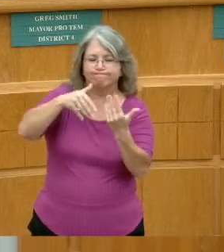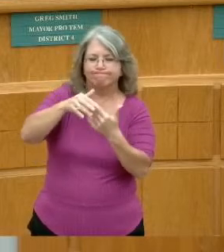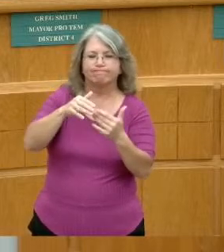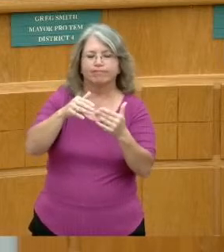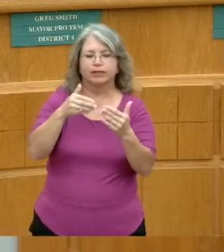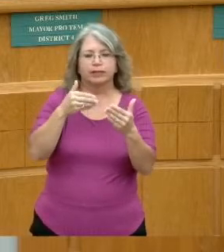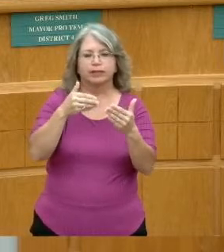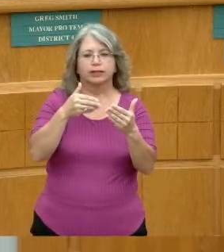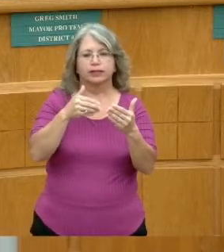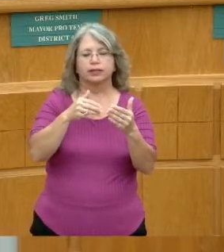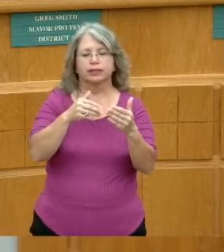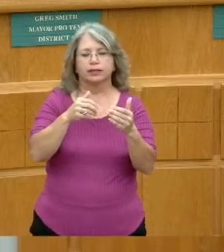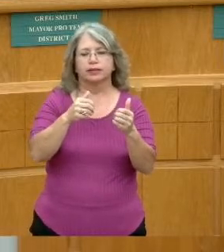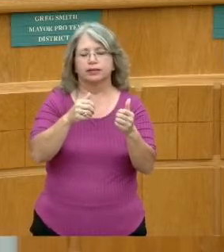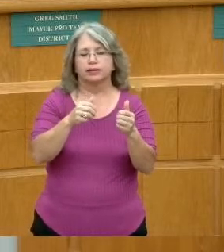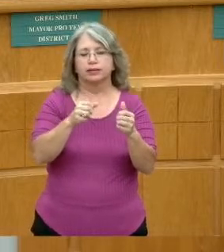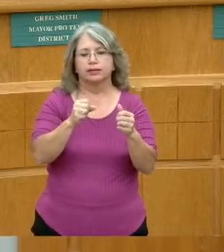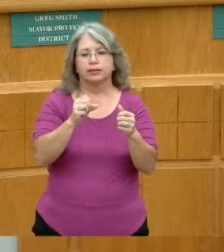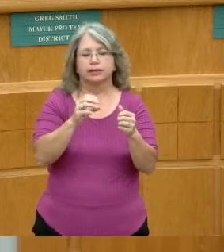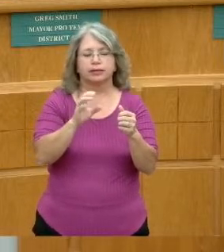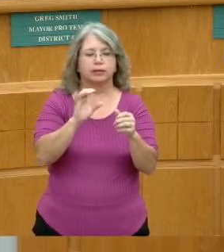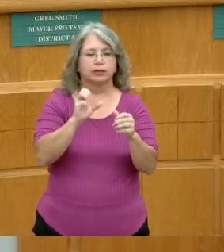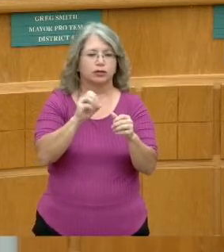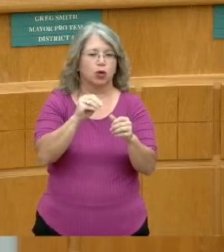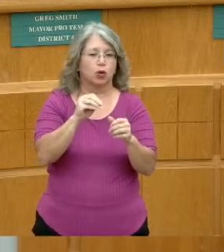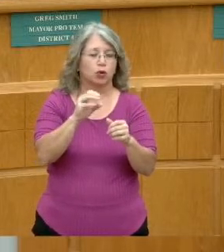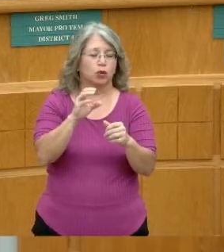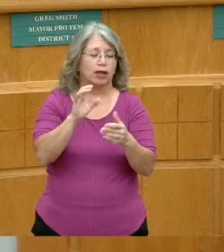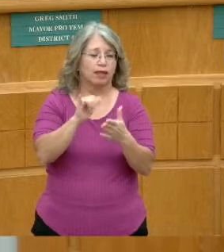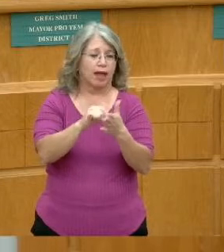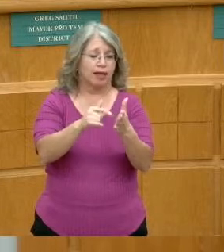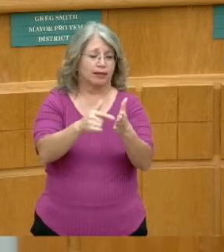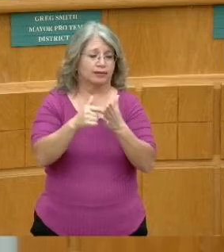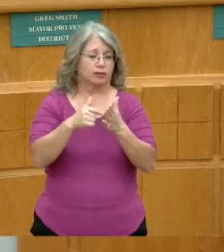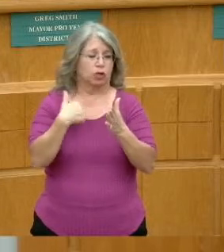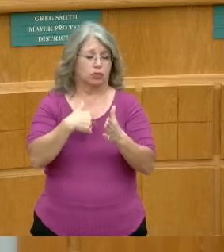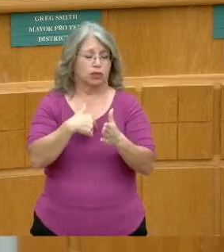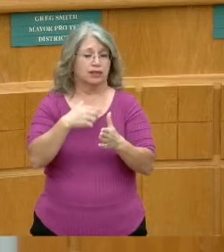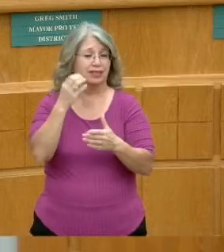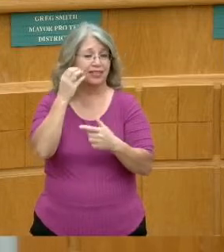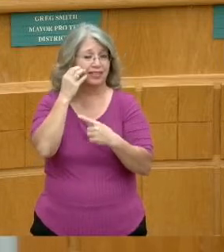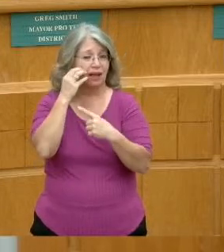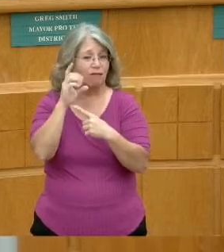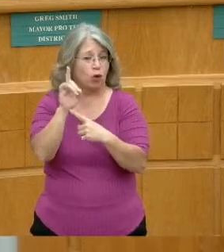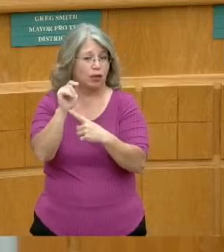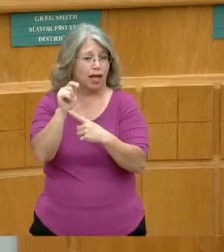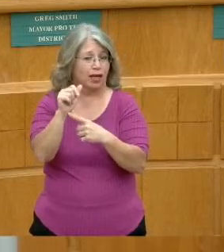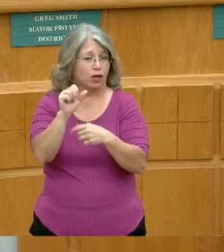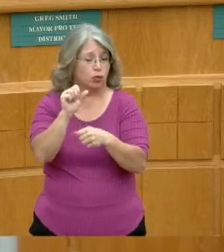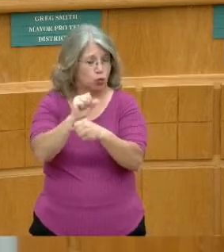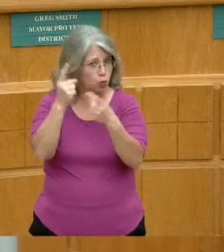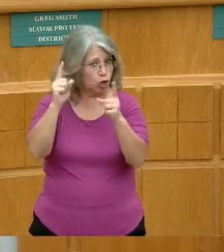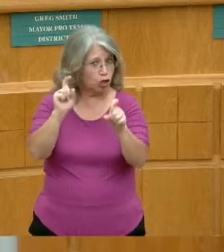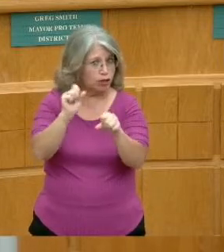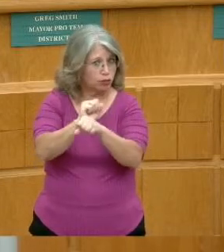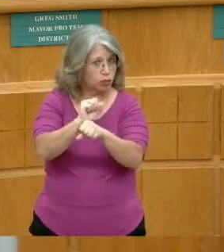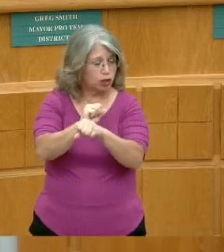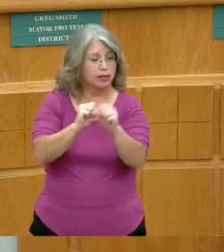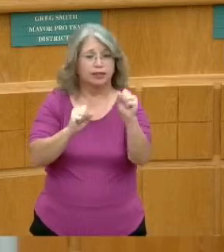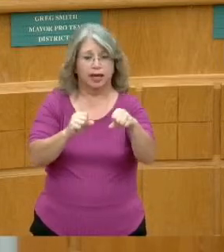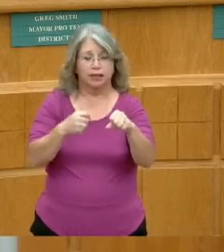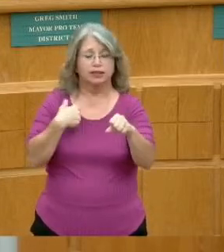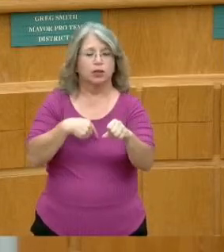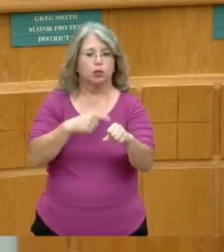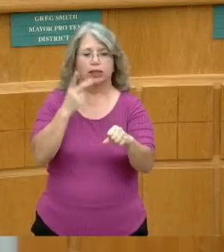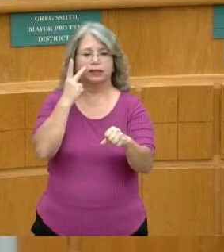tells us is, does the cell phone data work? And the answer is yes. We can see a dramatic decline in the schools. We know that schools